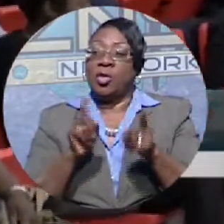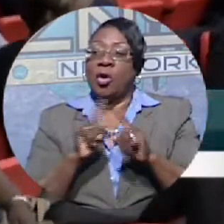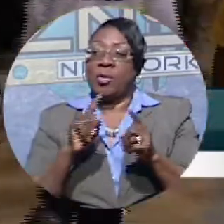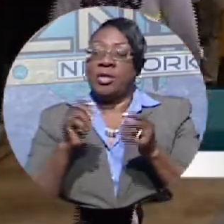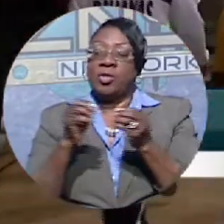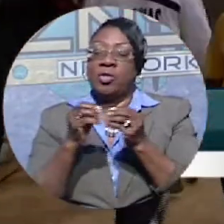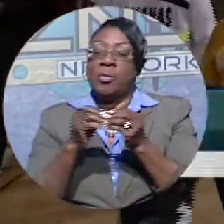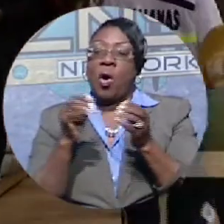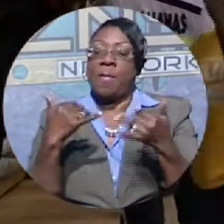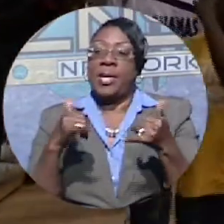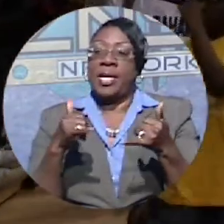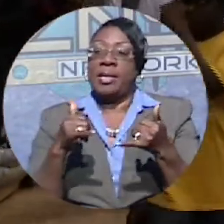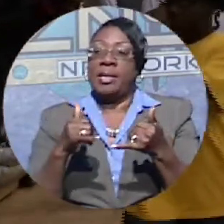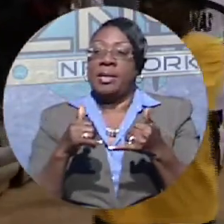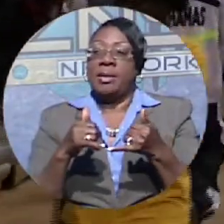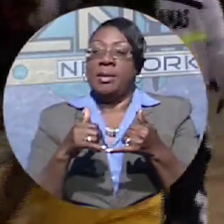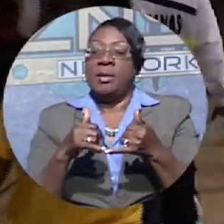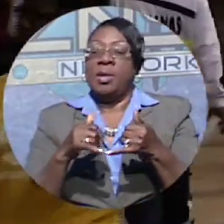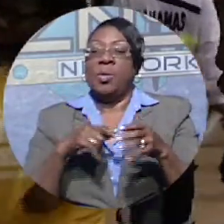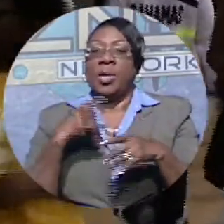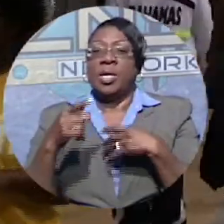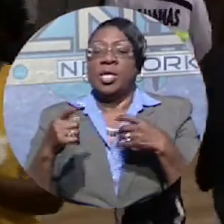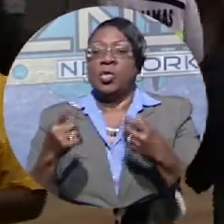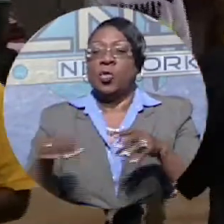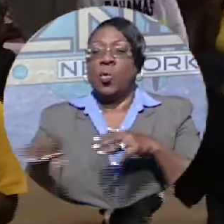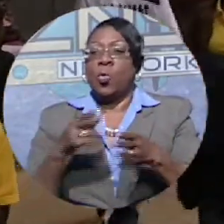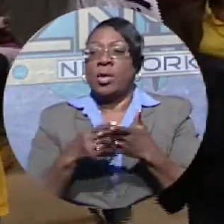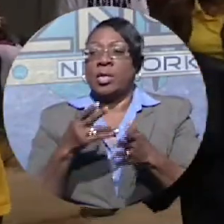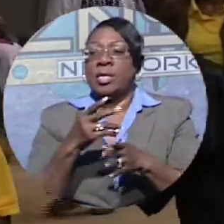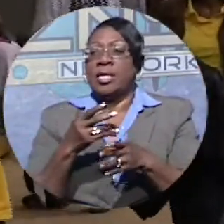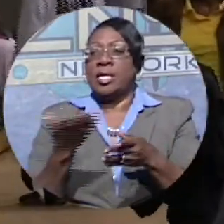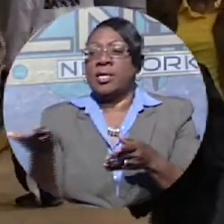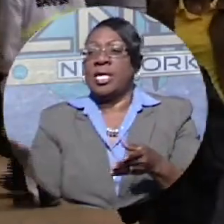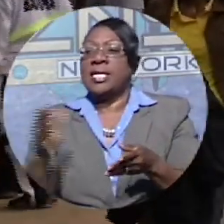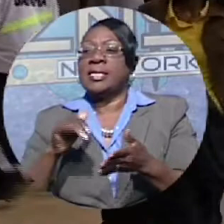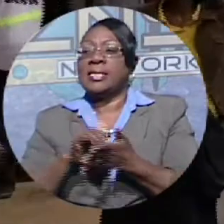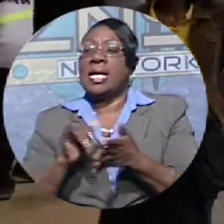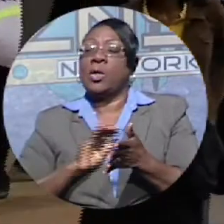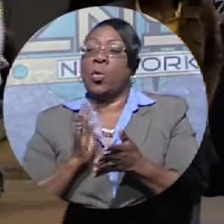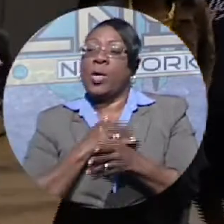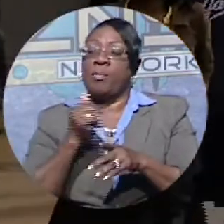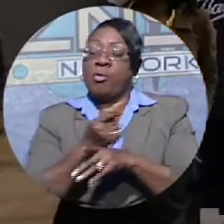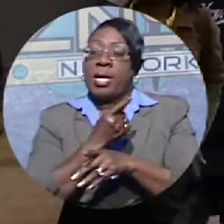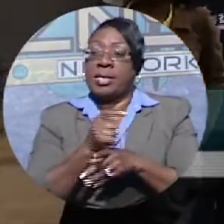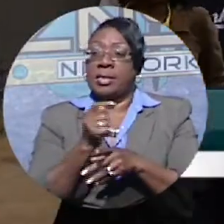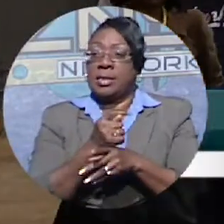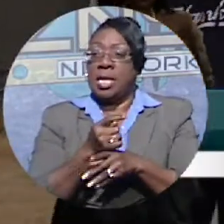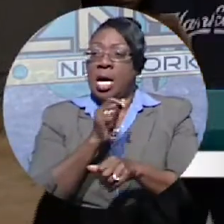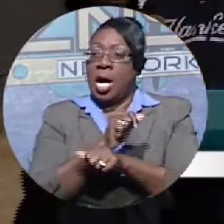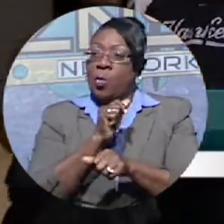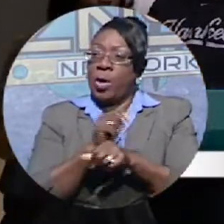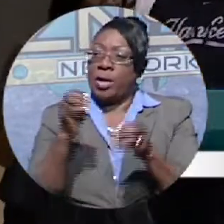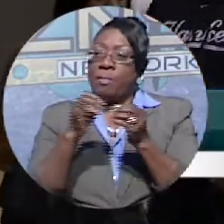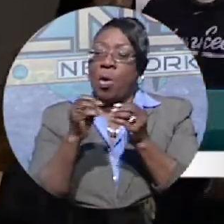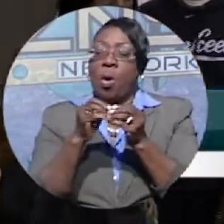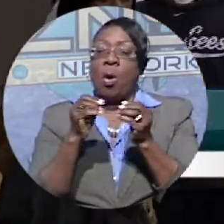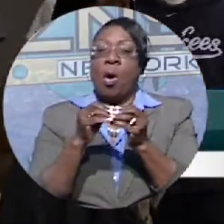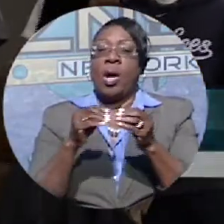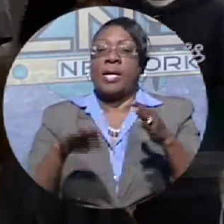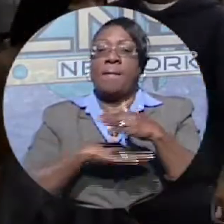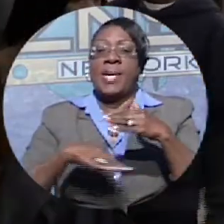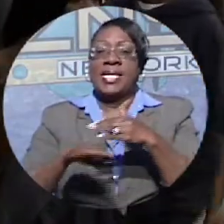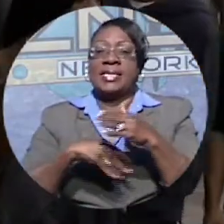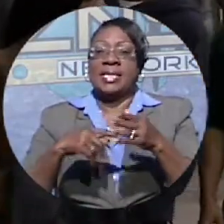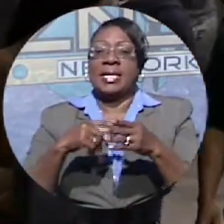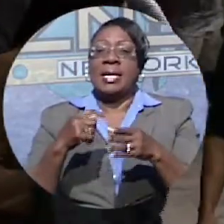ball around. I think just clean up on the things that we didn't do so well tonight. You know, kind of maybe work on a little bit more of the fundamentals, boxing out. We